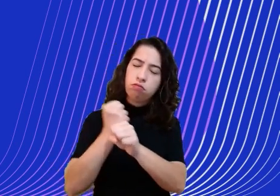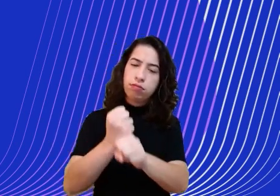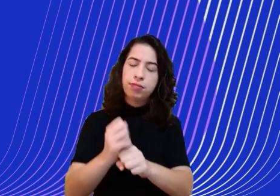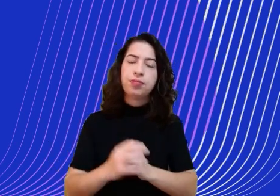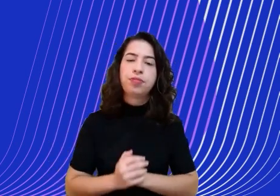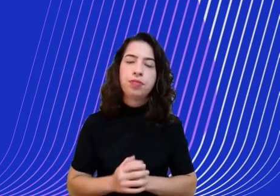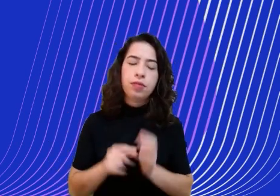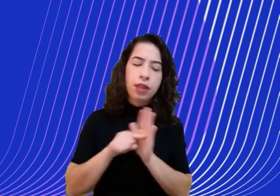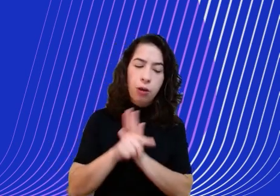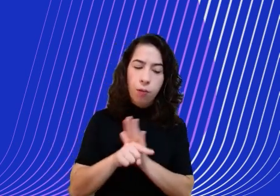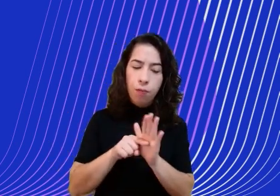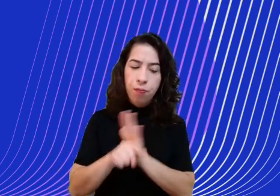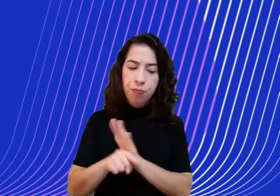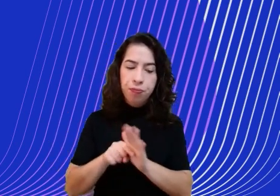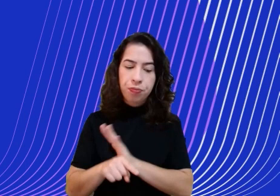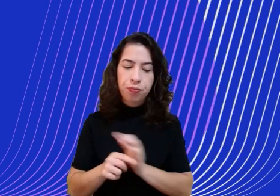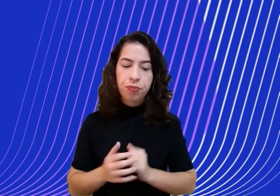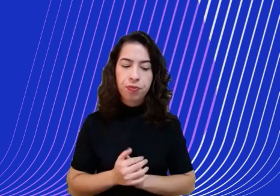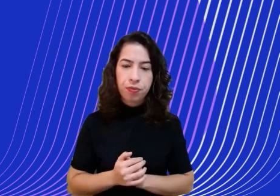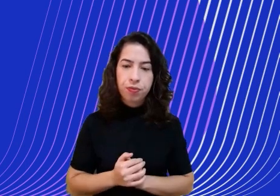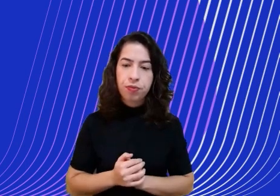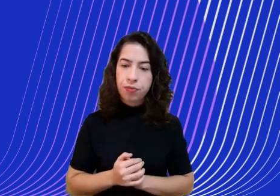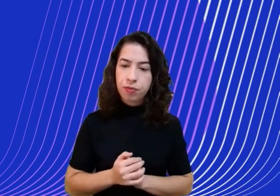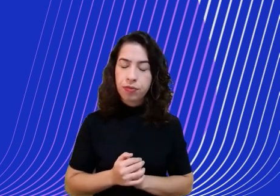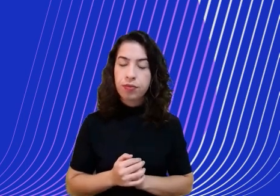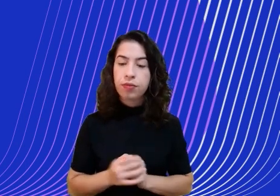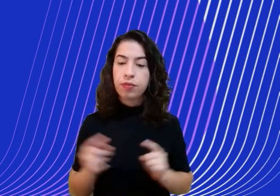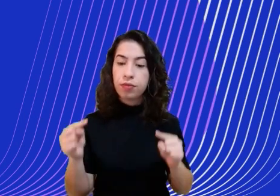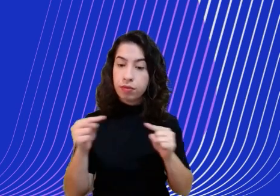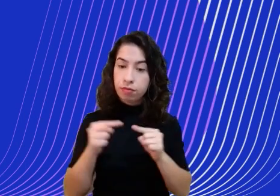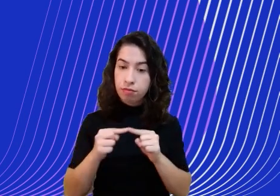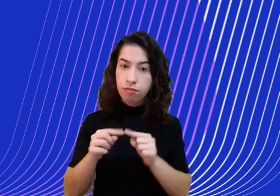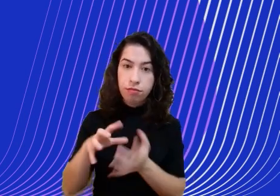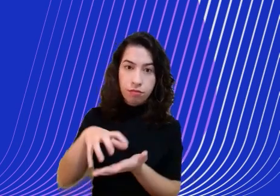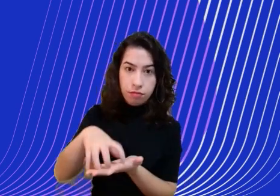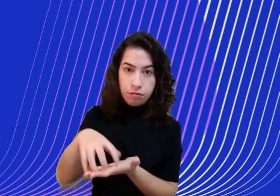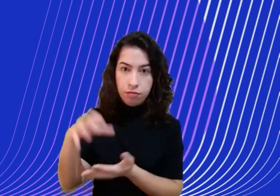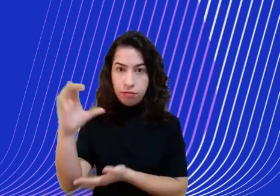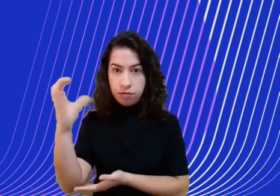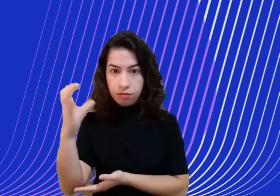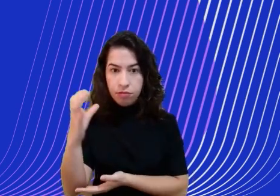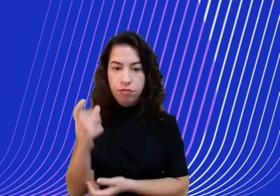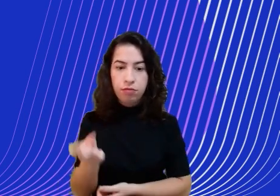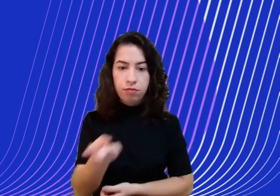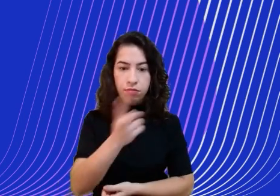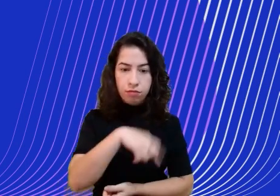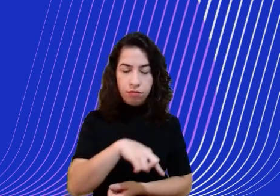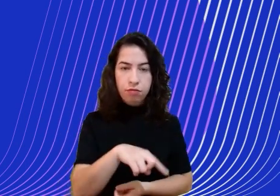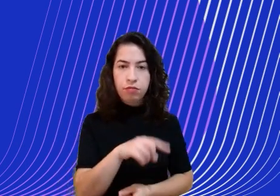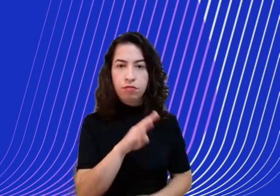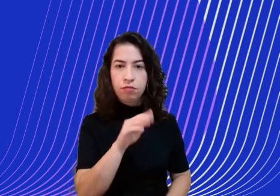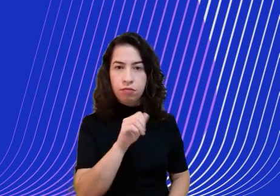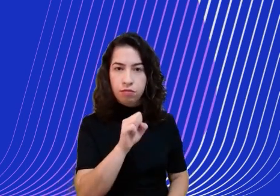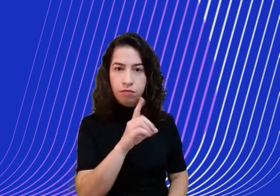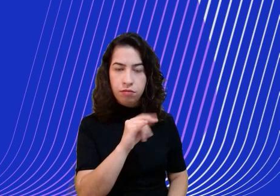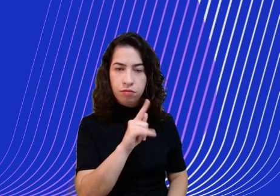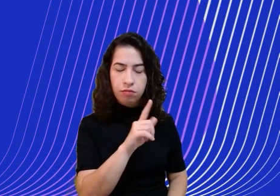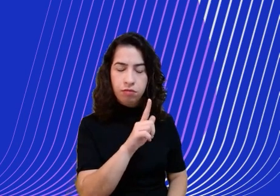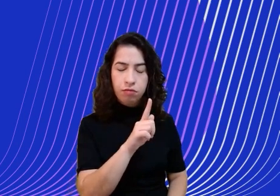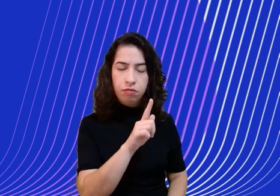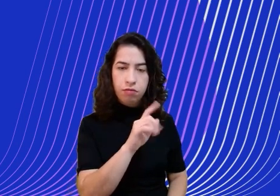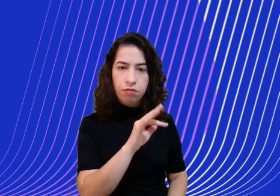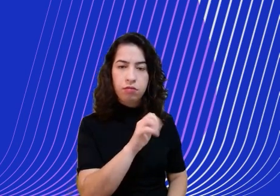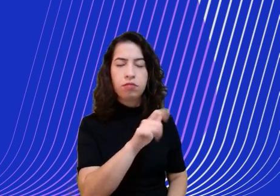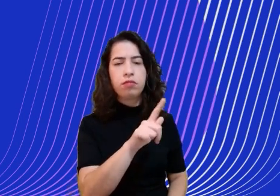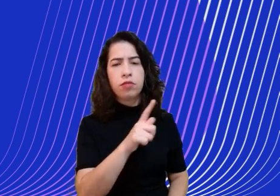this research area, closer to the scientific area than the digital base. So we had a lot in the